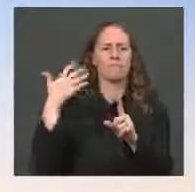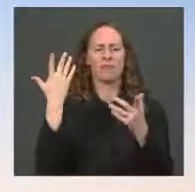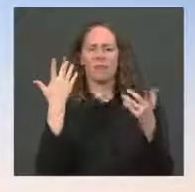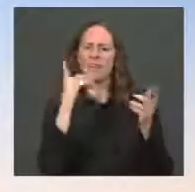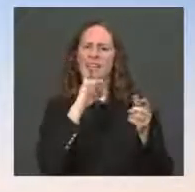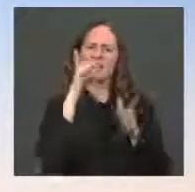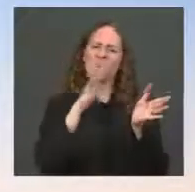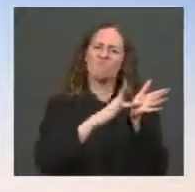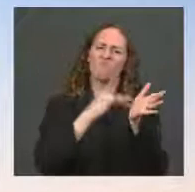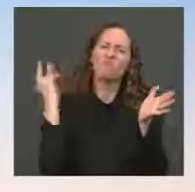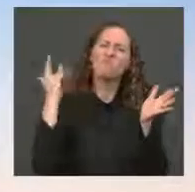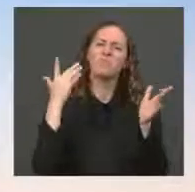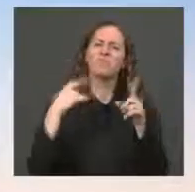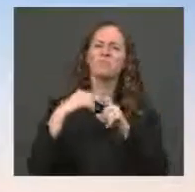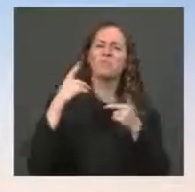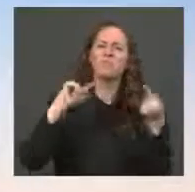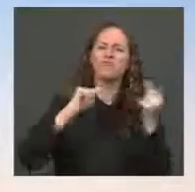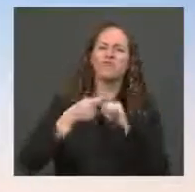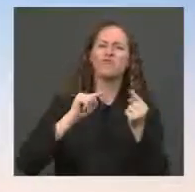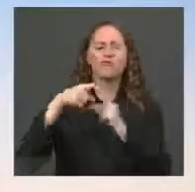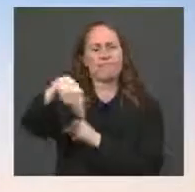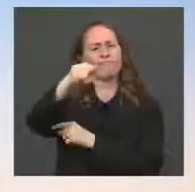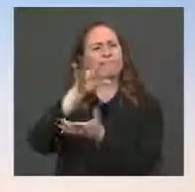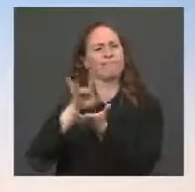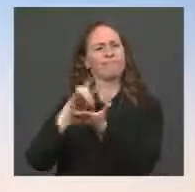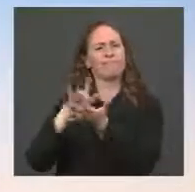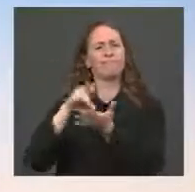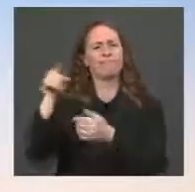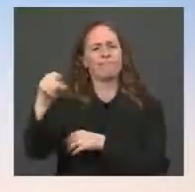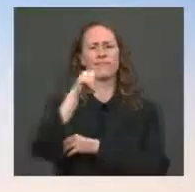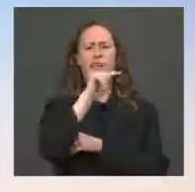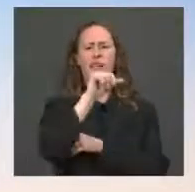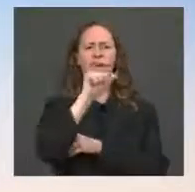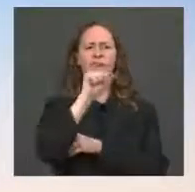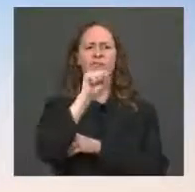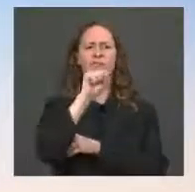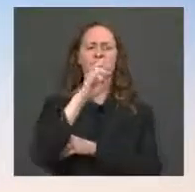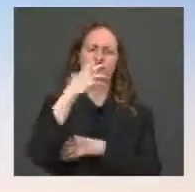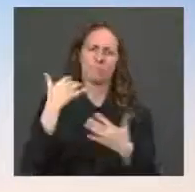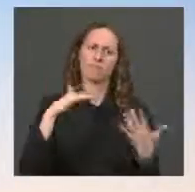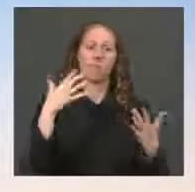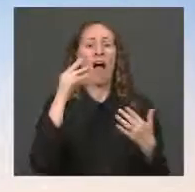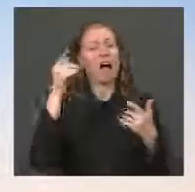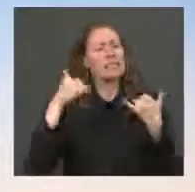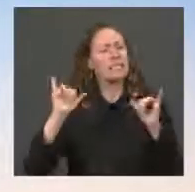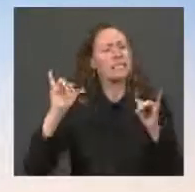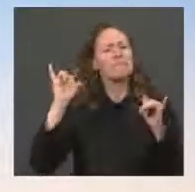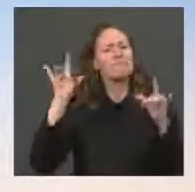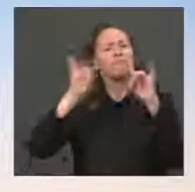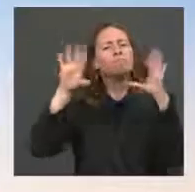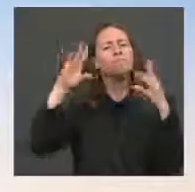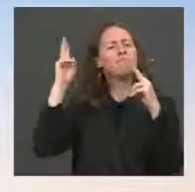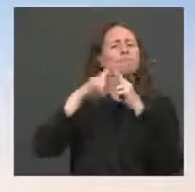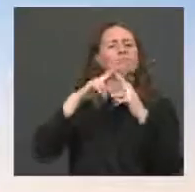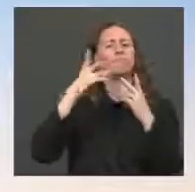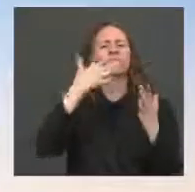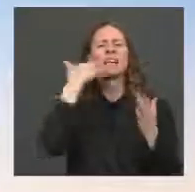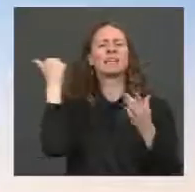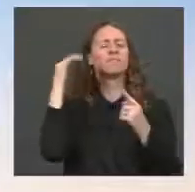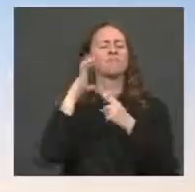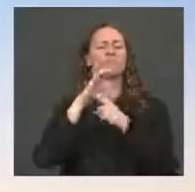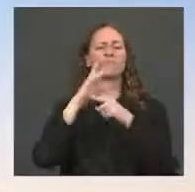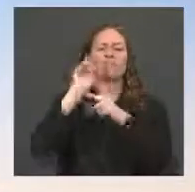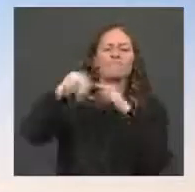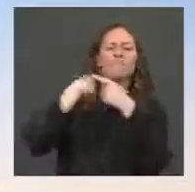human being that they lived through as gymnasts, as some of the nation's top athletes. That's courageous. That's brave.